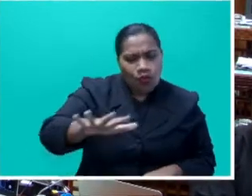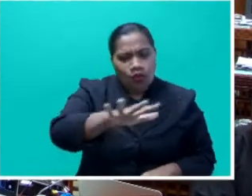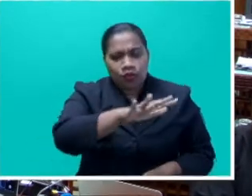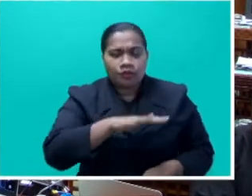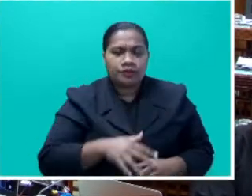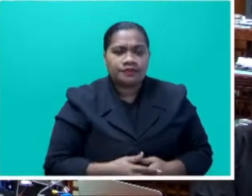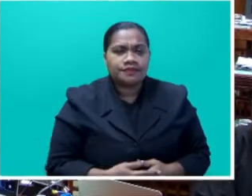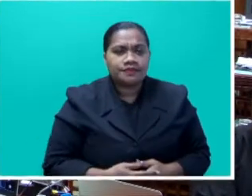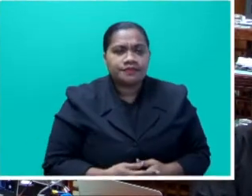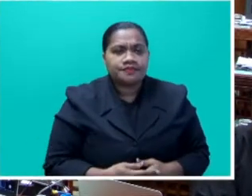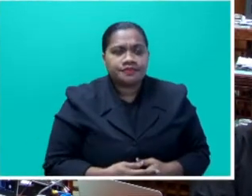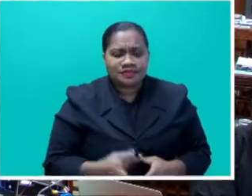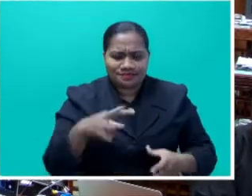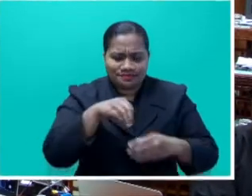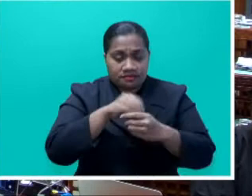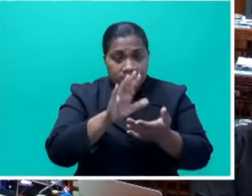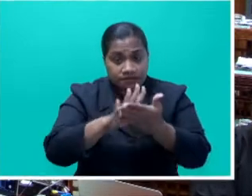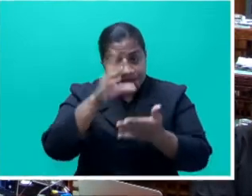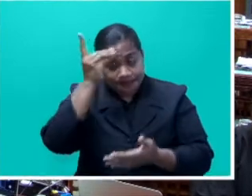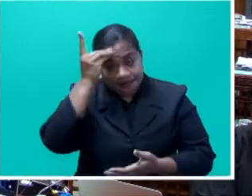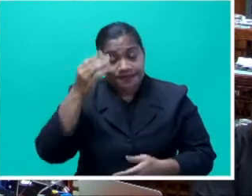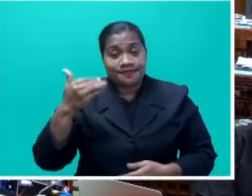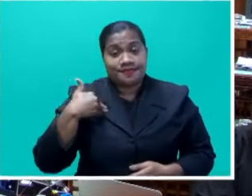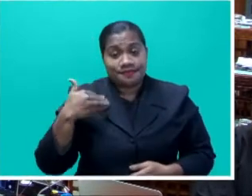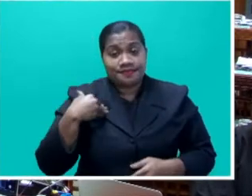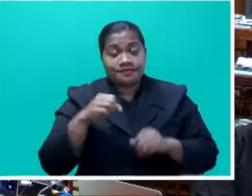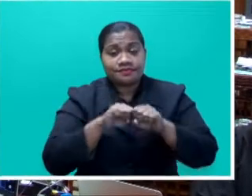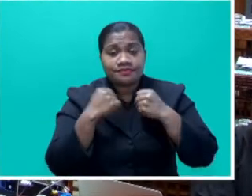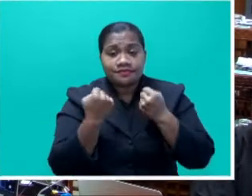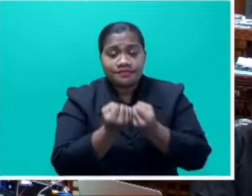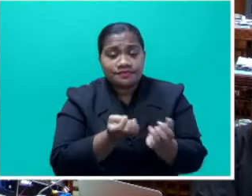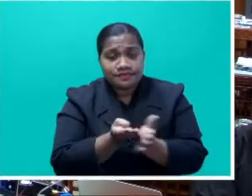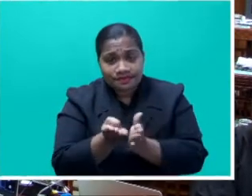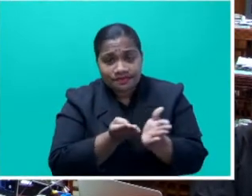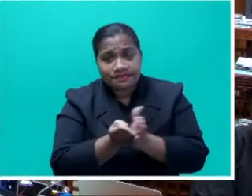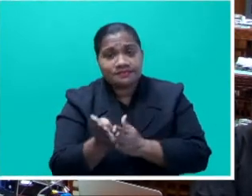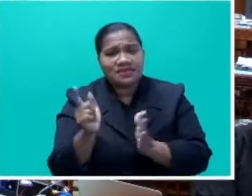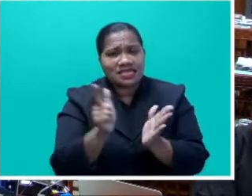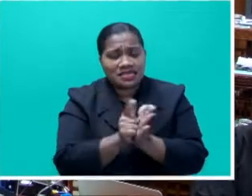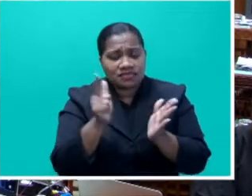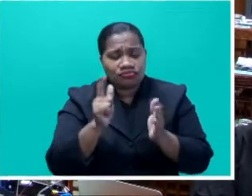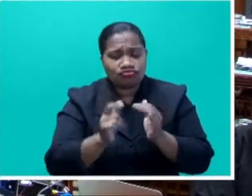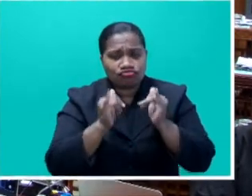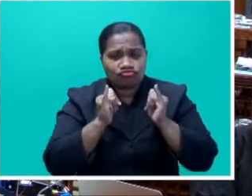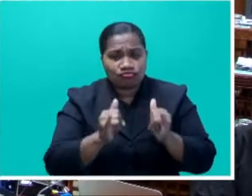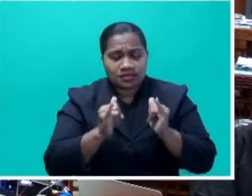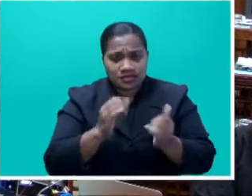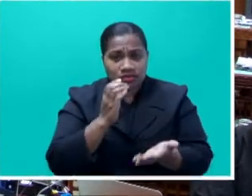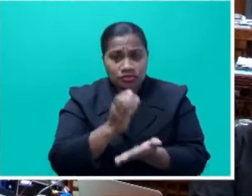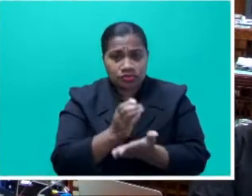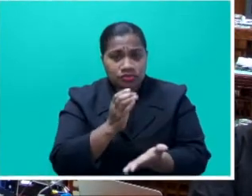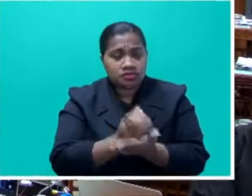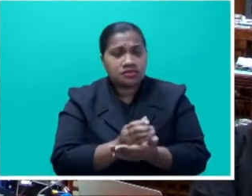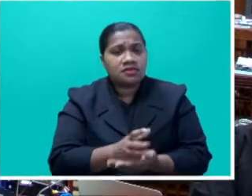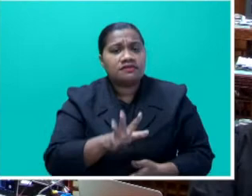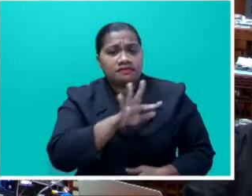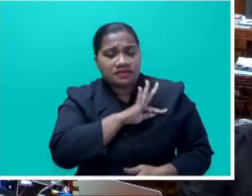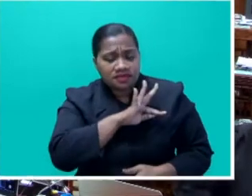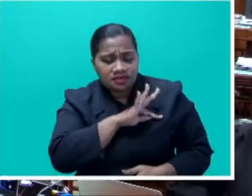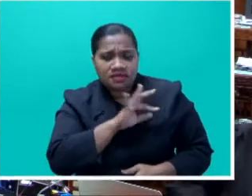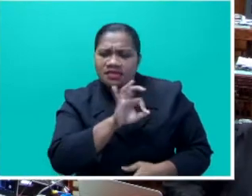in Fiji, including education, health, social services, legal, justice and corrections, trade settings, informal